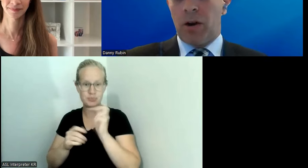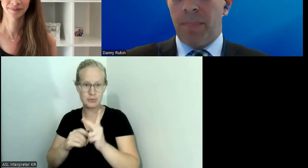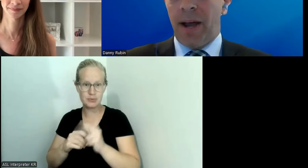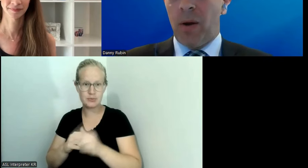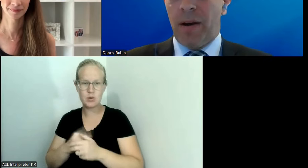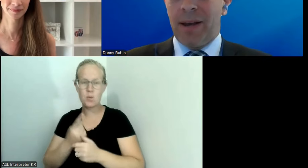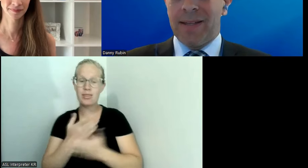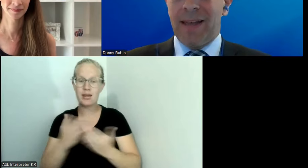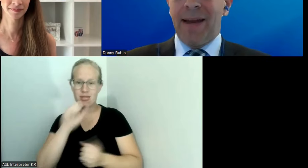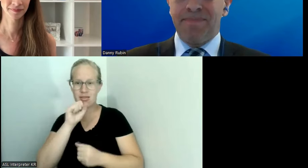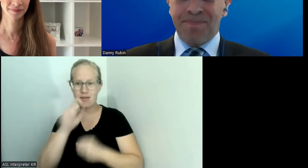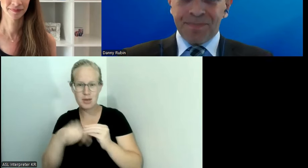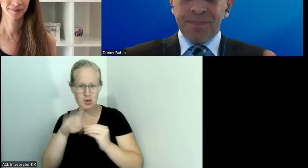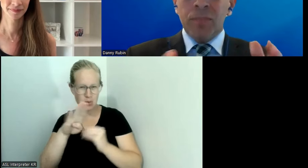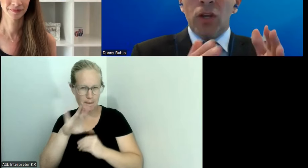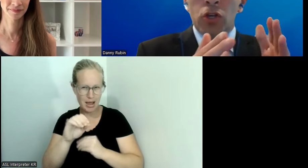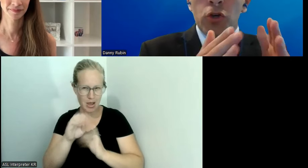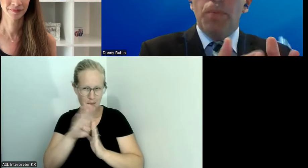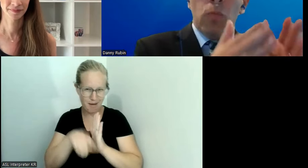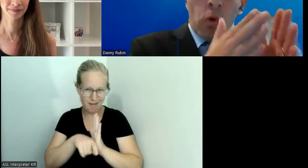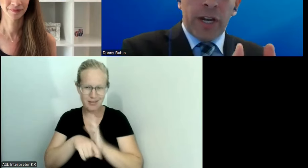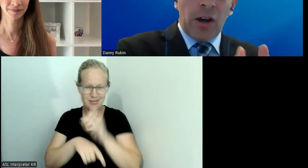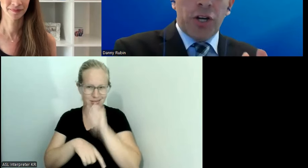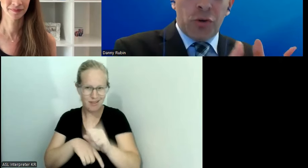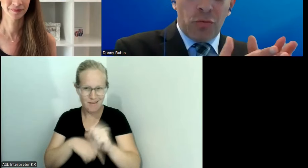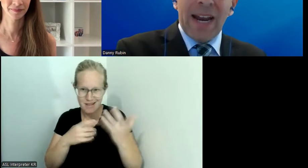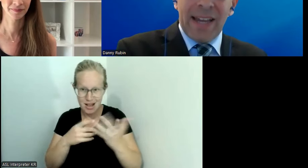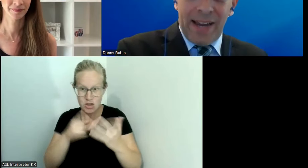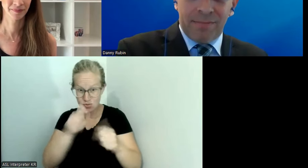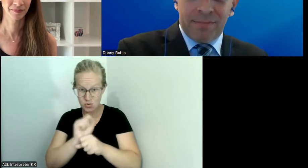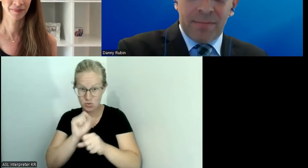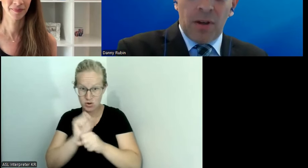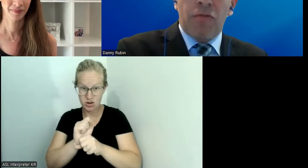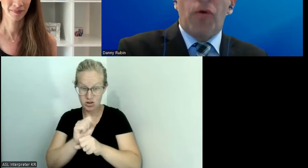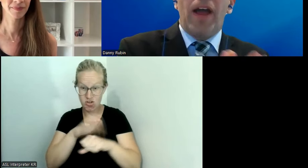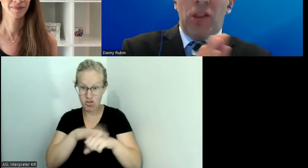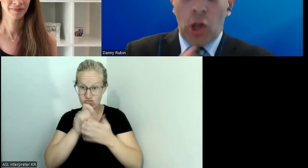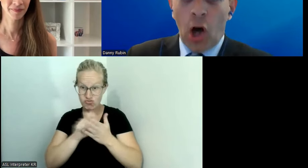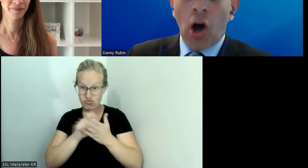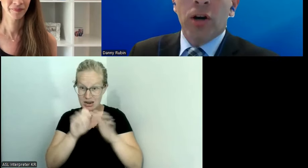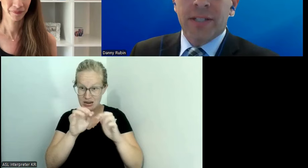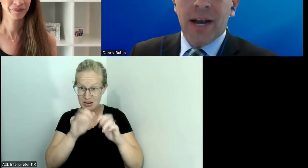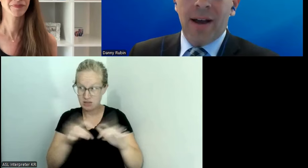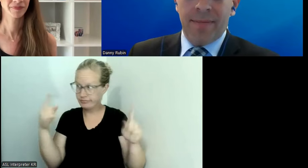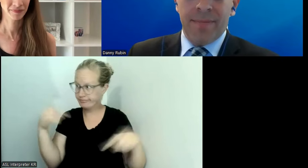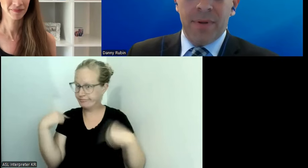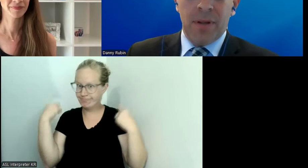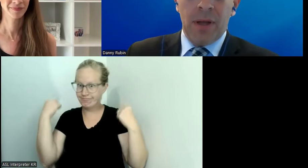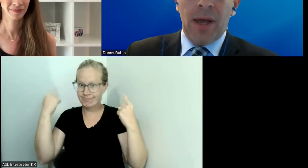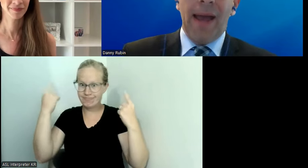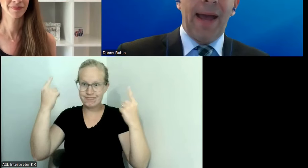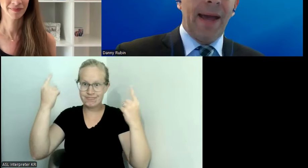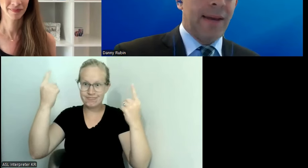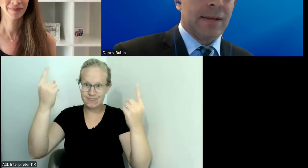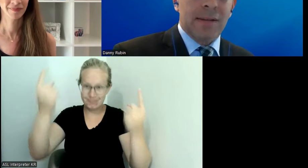thing I love about your bio, is that you've been working on your writing for a long time.